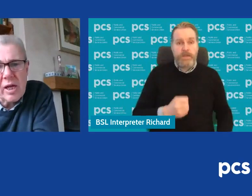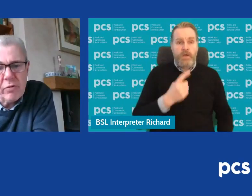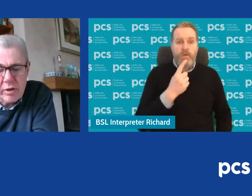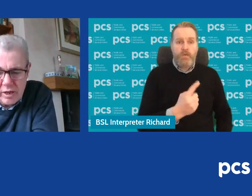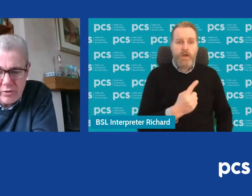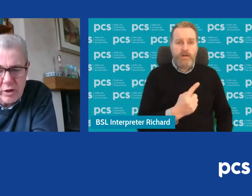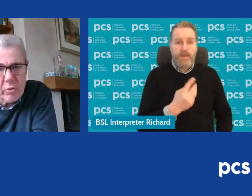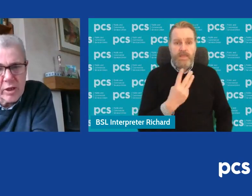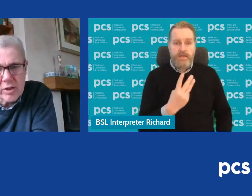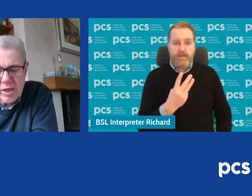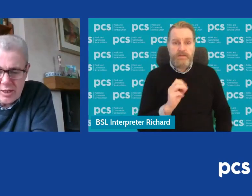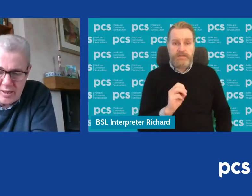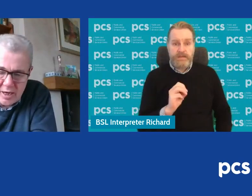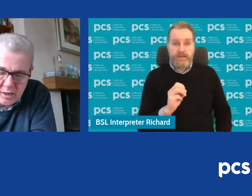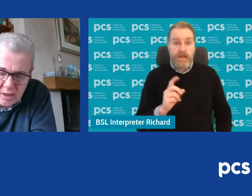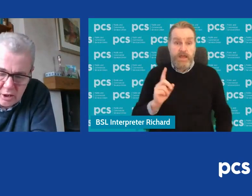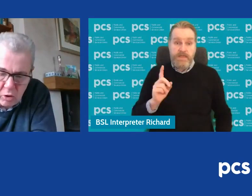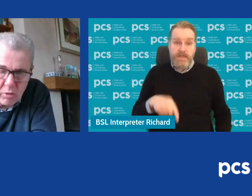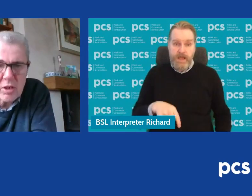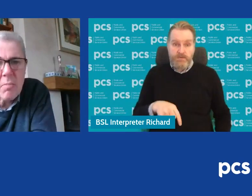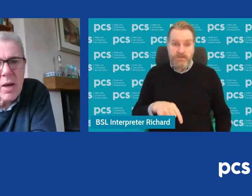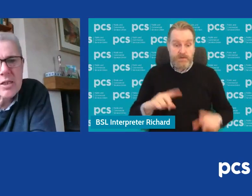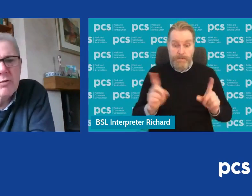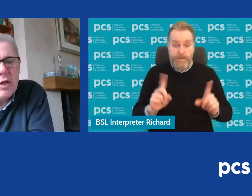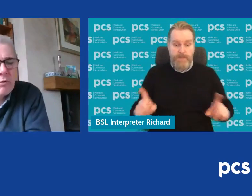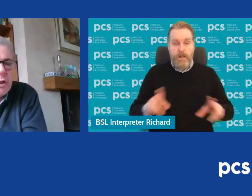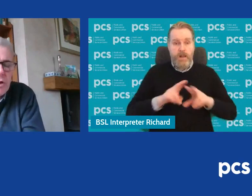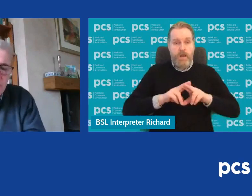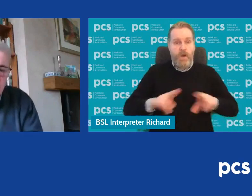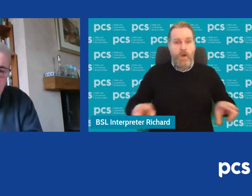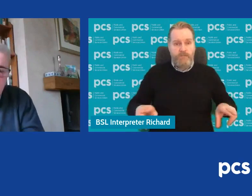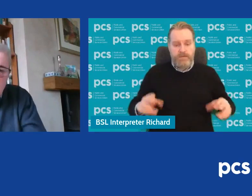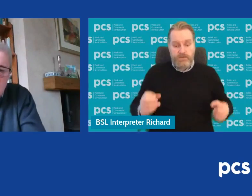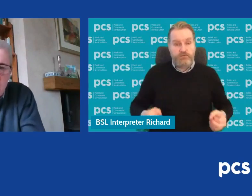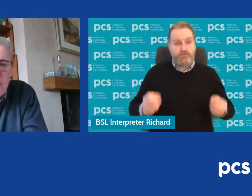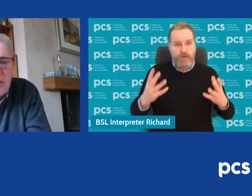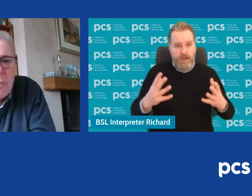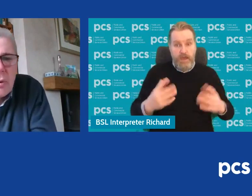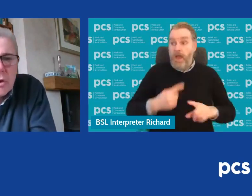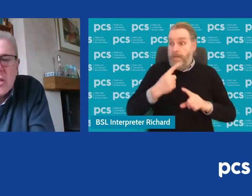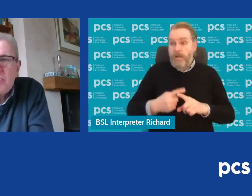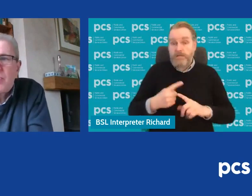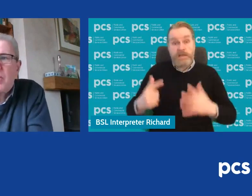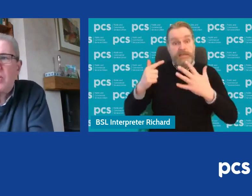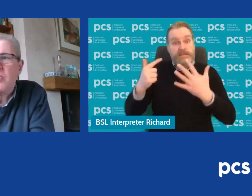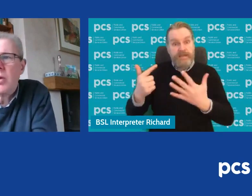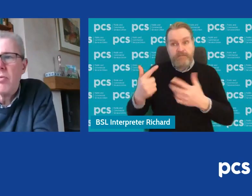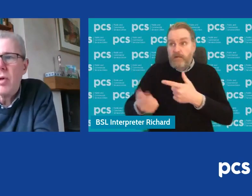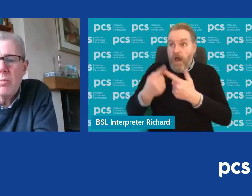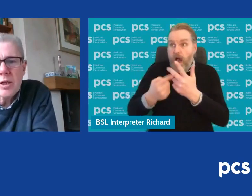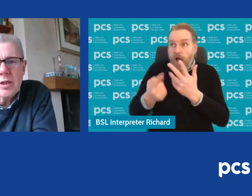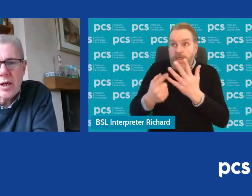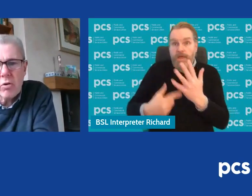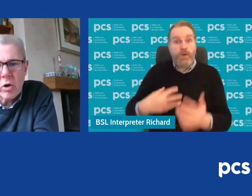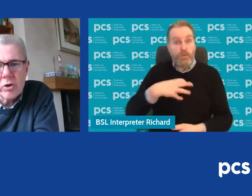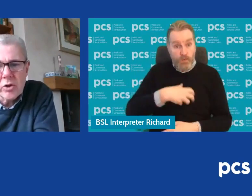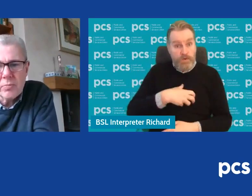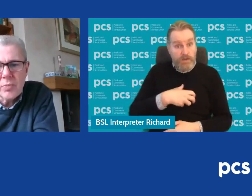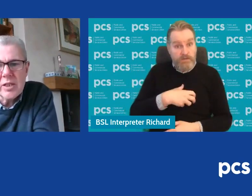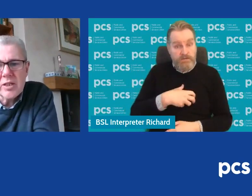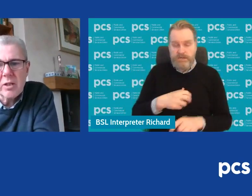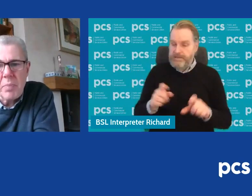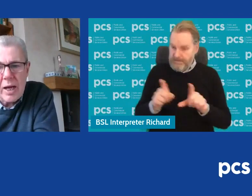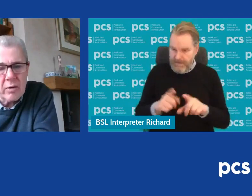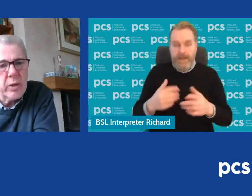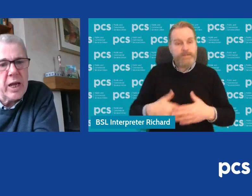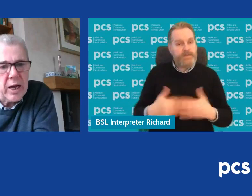with 7 other unions, and again, it got massive coverage. Now, I make that point because what I really wanted to get across